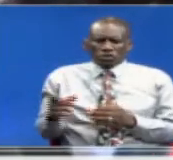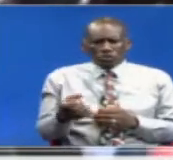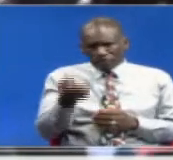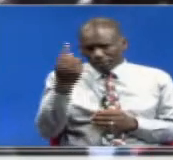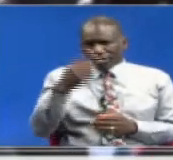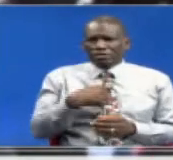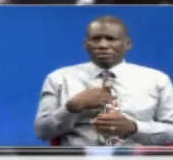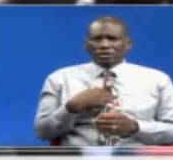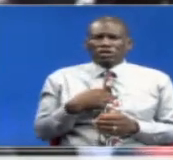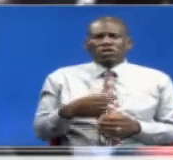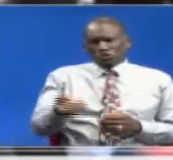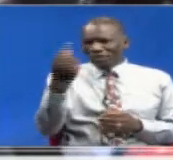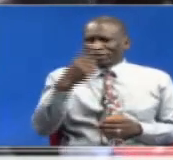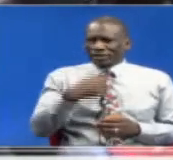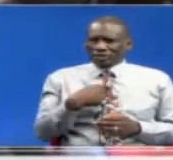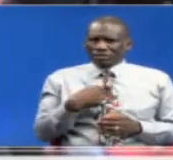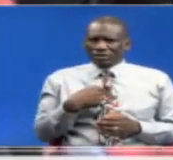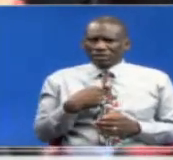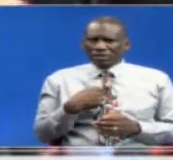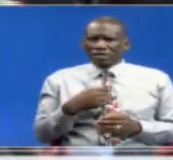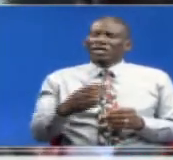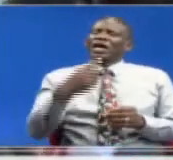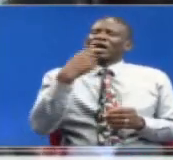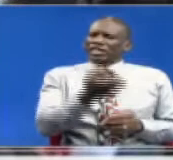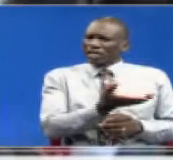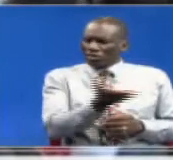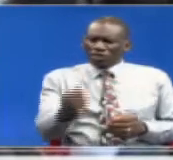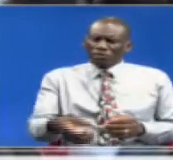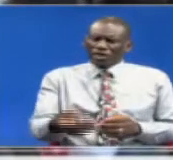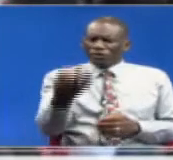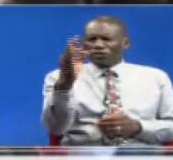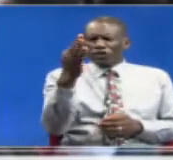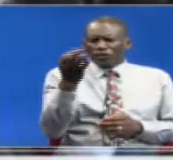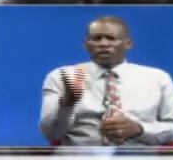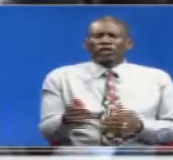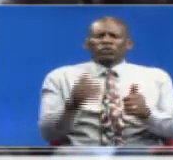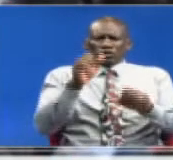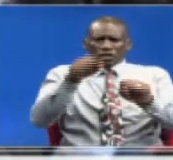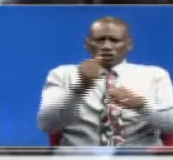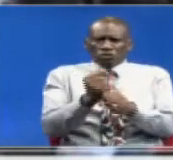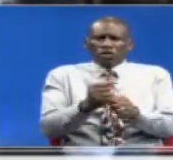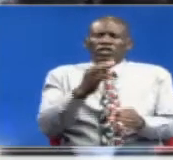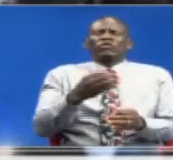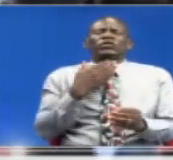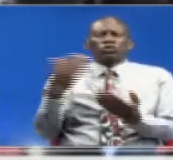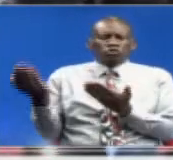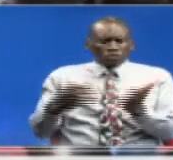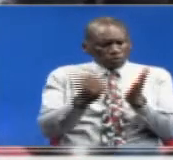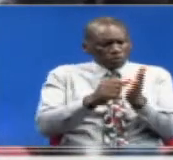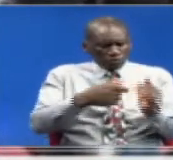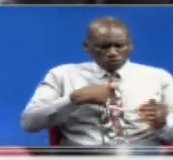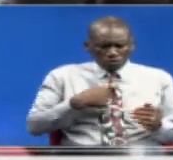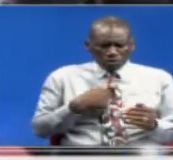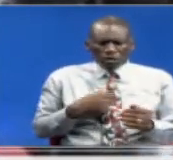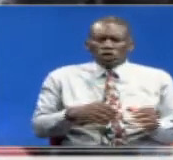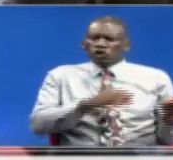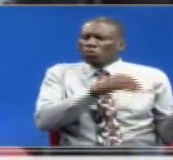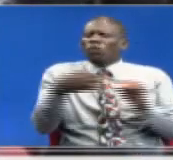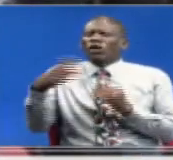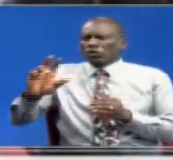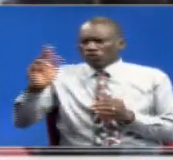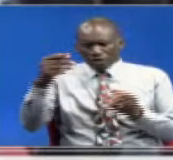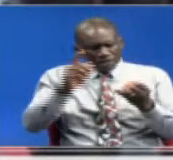Tunaelewana? Na nimewaambia mambo ni mangapi? Matatu. Wakitaka kuniletea kisirani, aidha wahame Kenya,